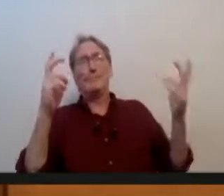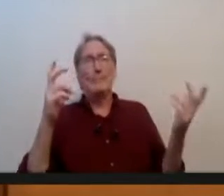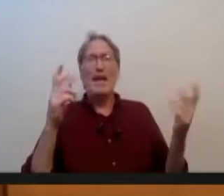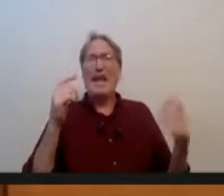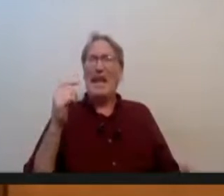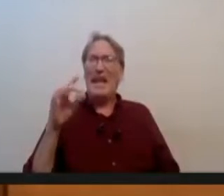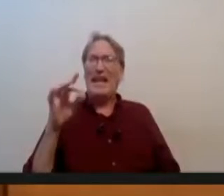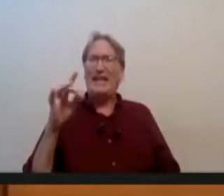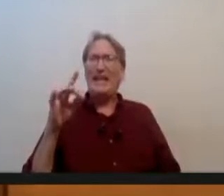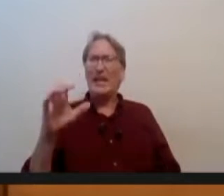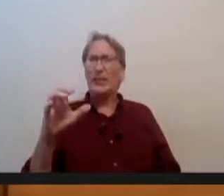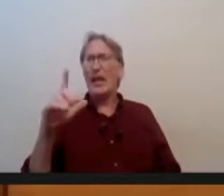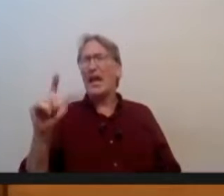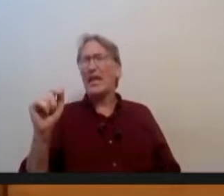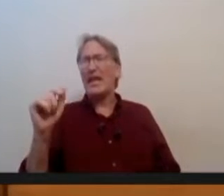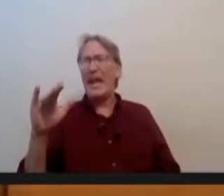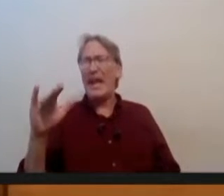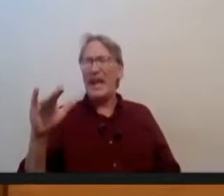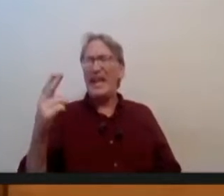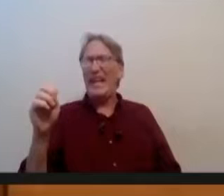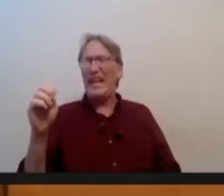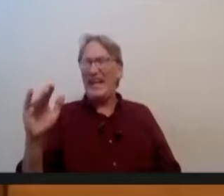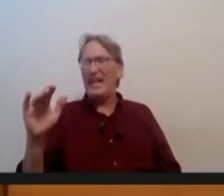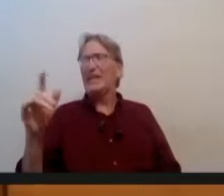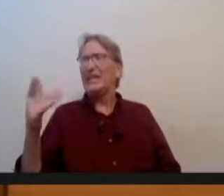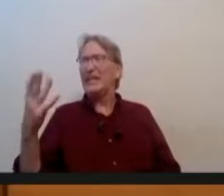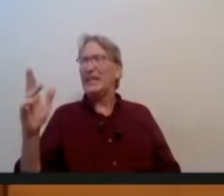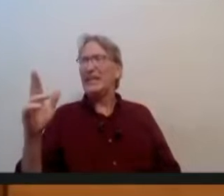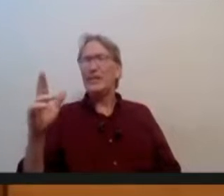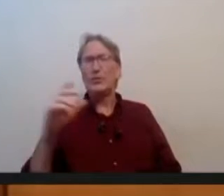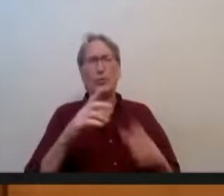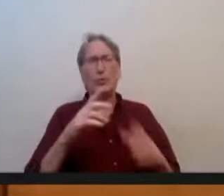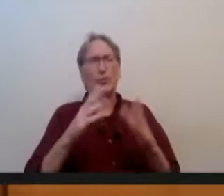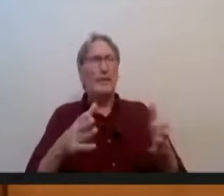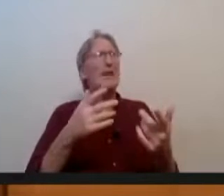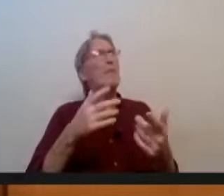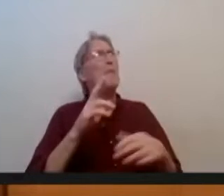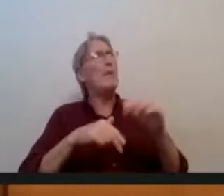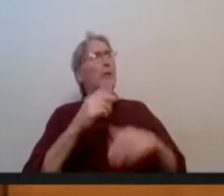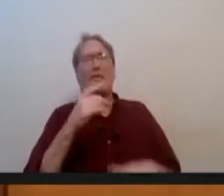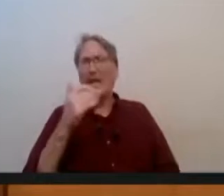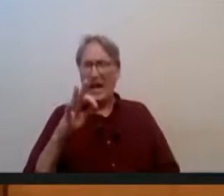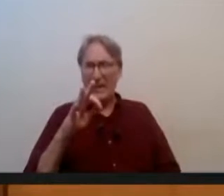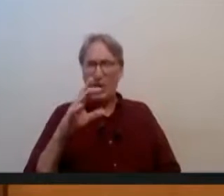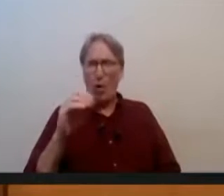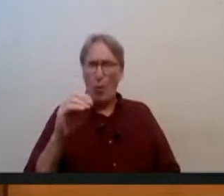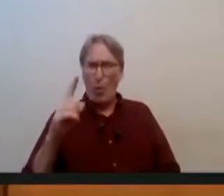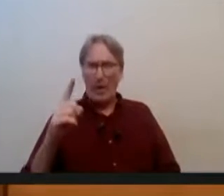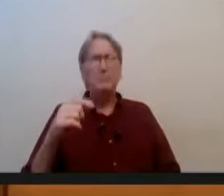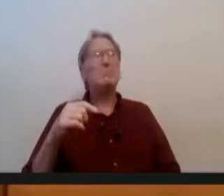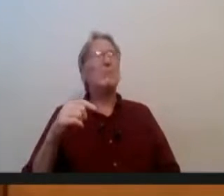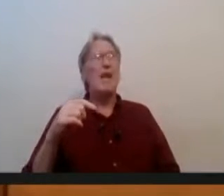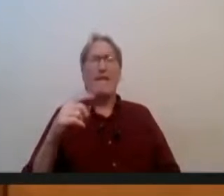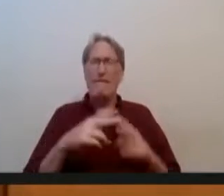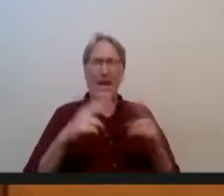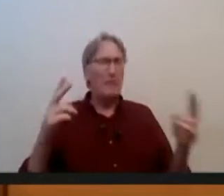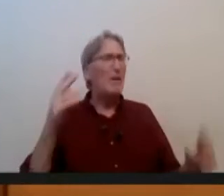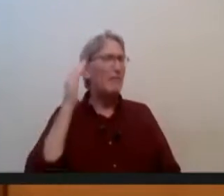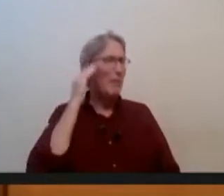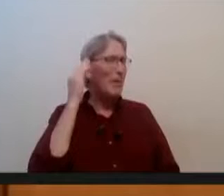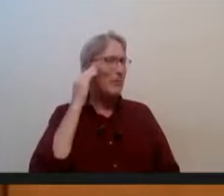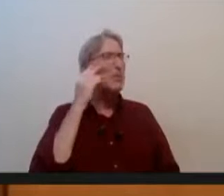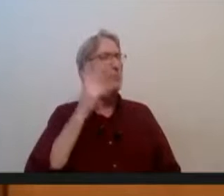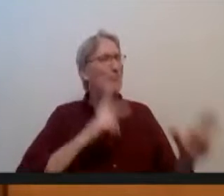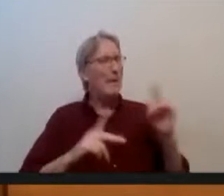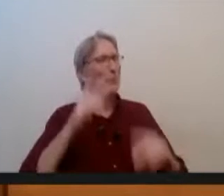Lay Street. It was constructed in 1901 and is a very familiar visual landmark